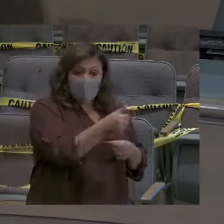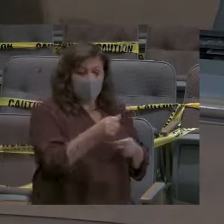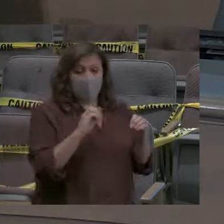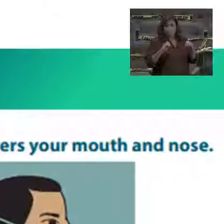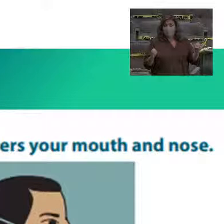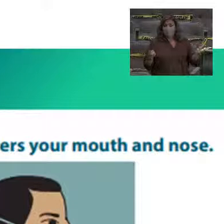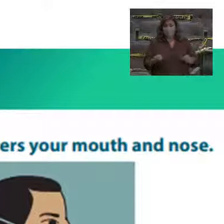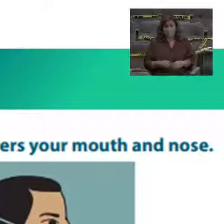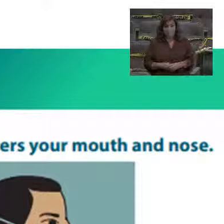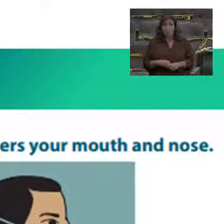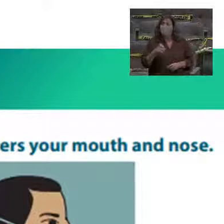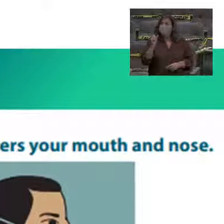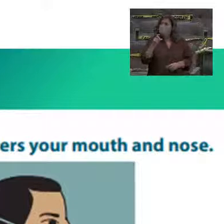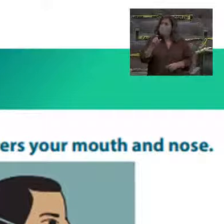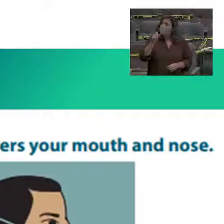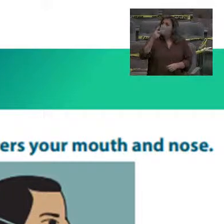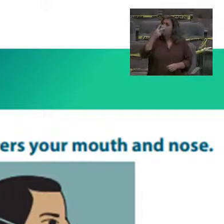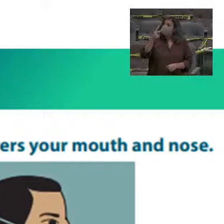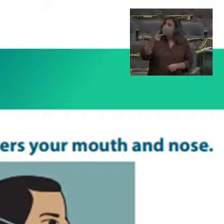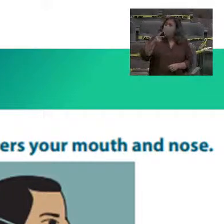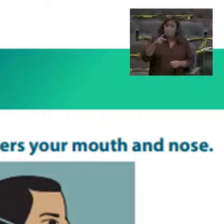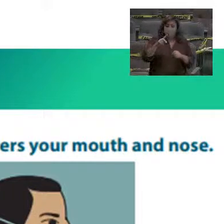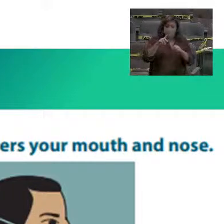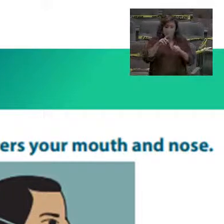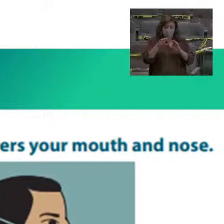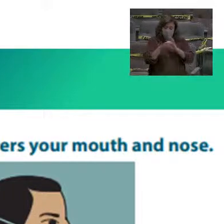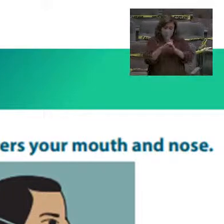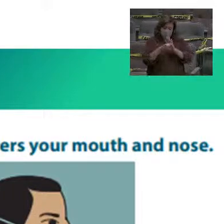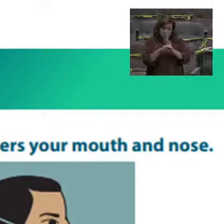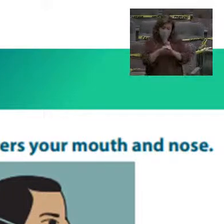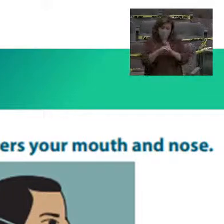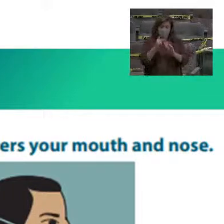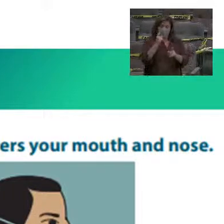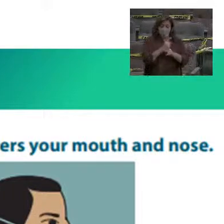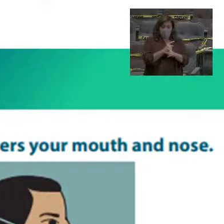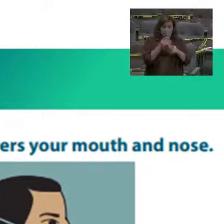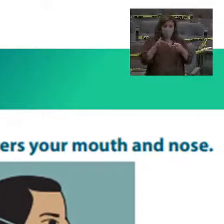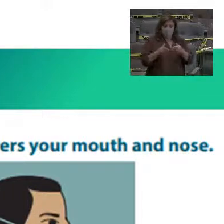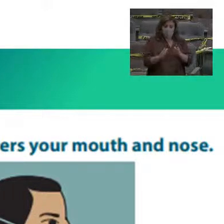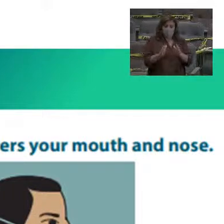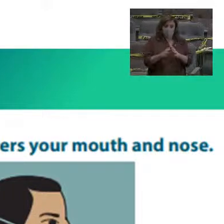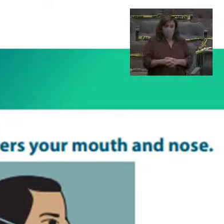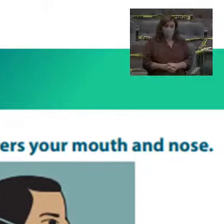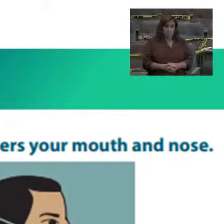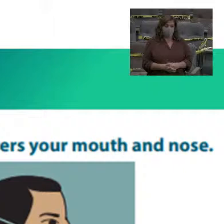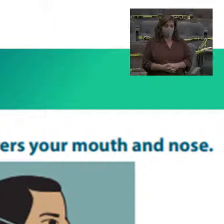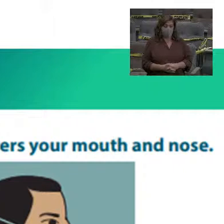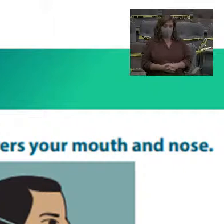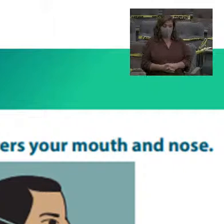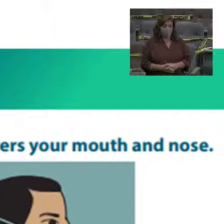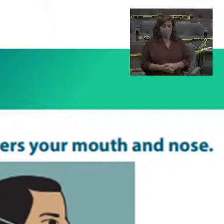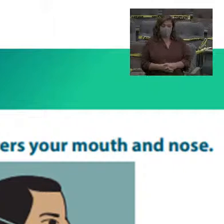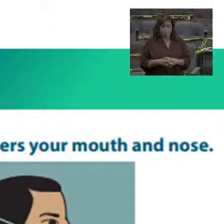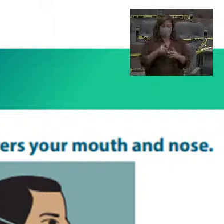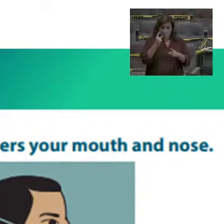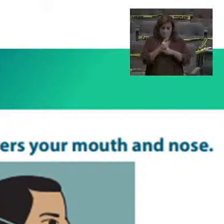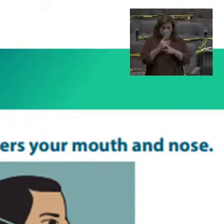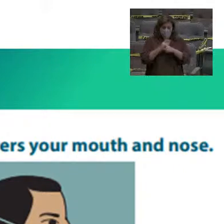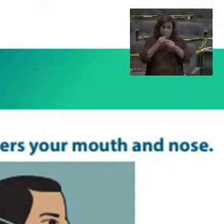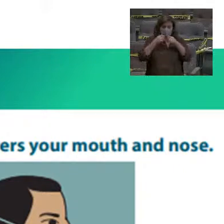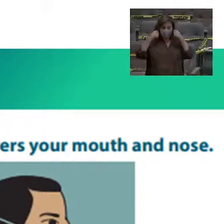them. So as you can see on the slide, the correct method of the mask is to properly put it